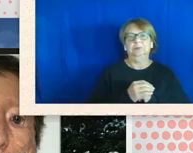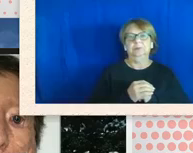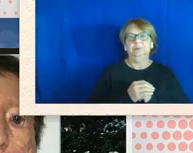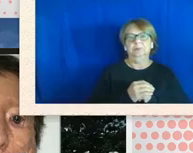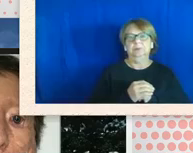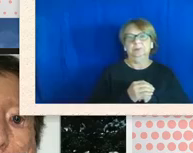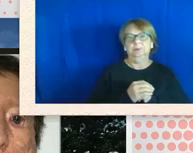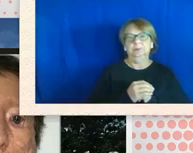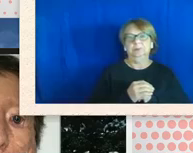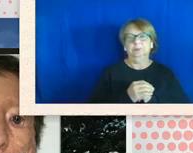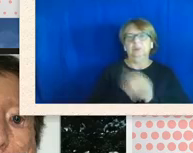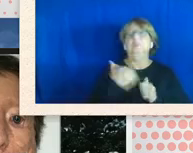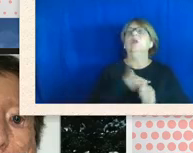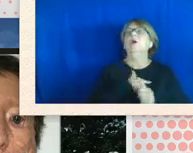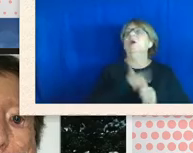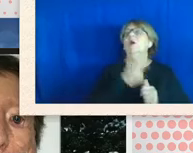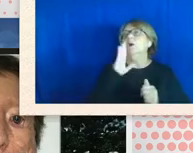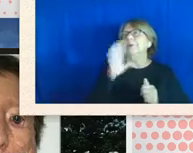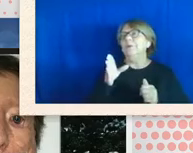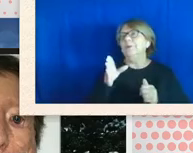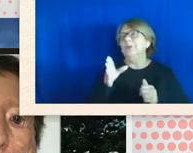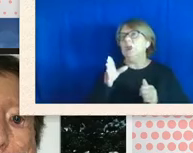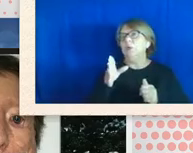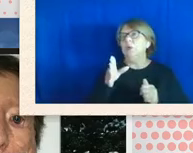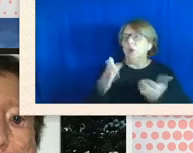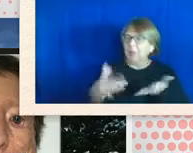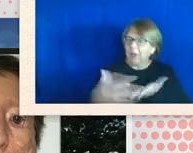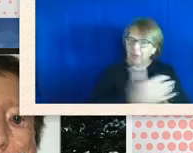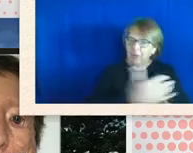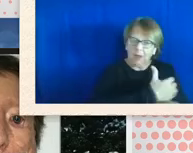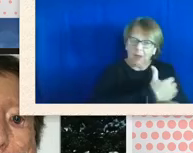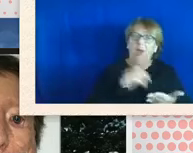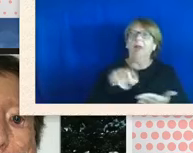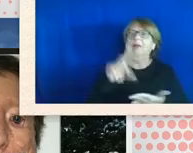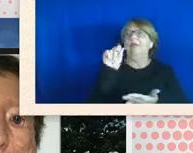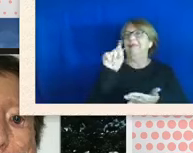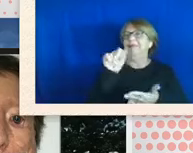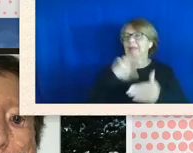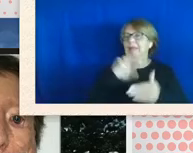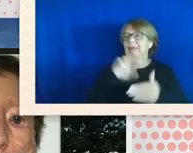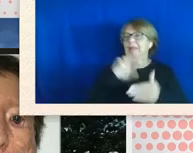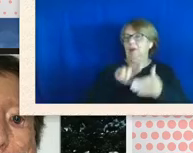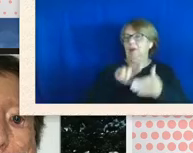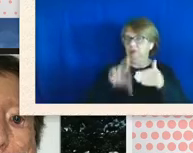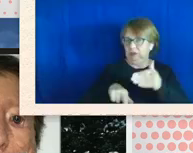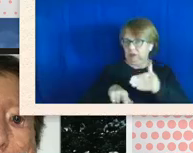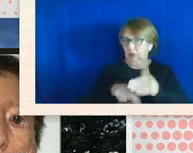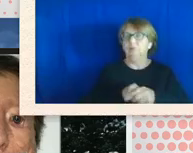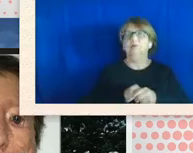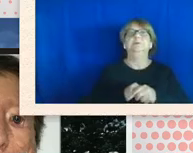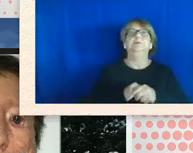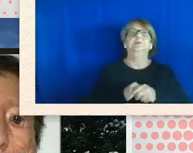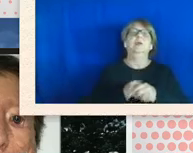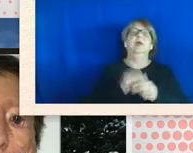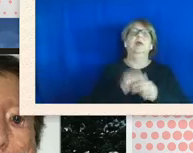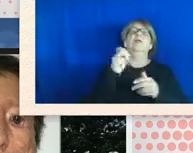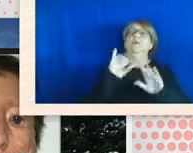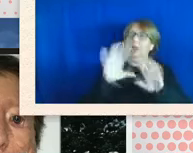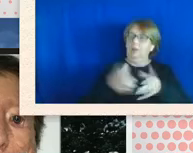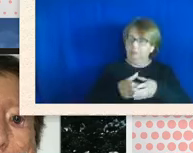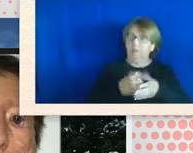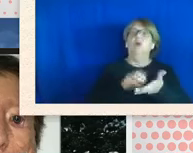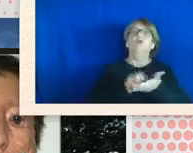be compiling the data results and then forwarding it over to Florida